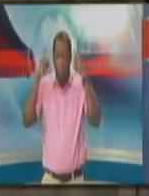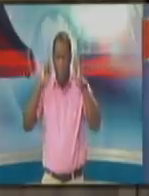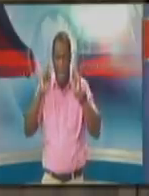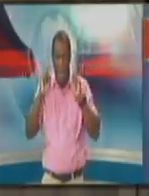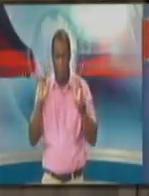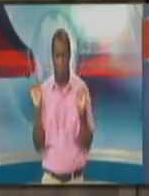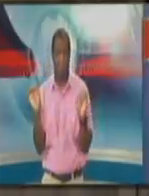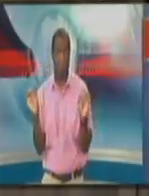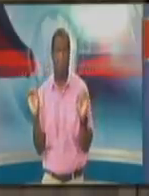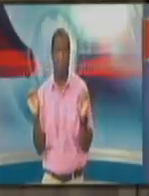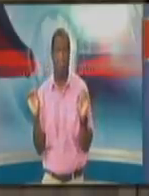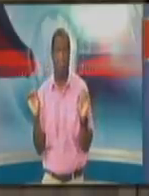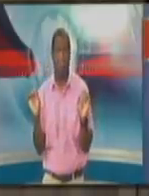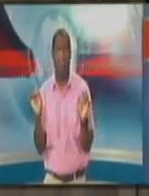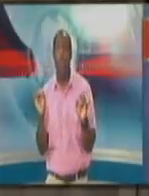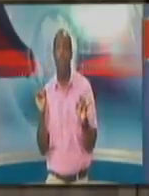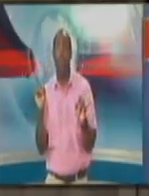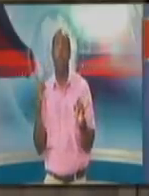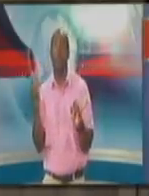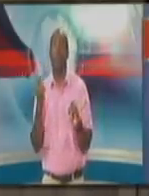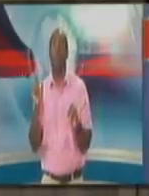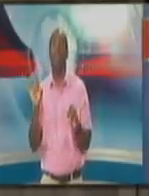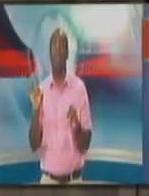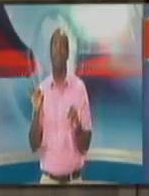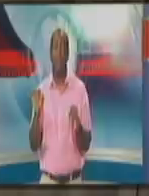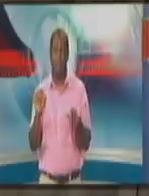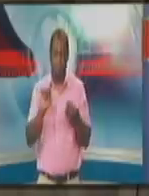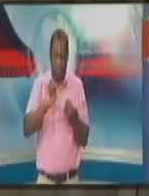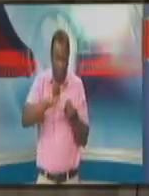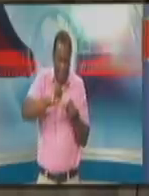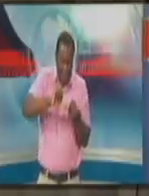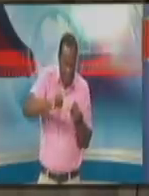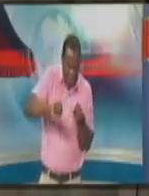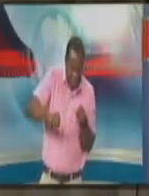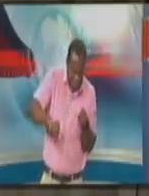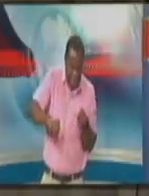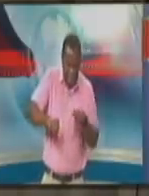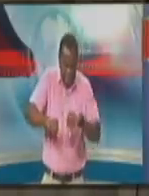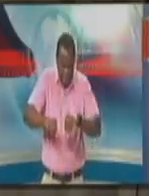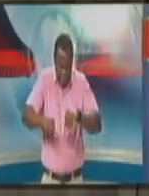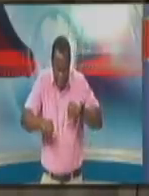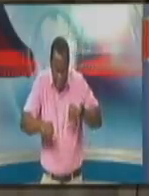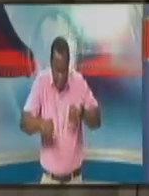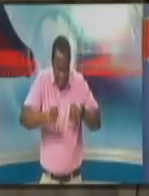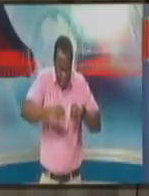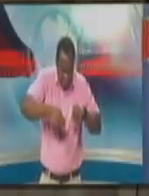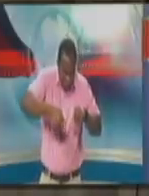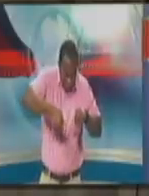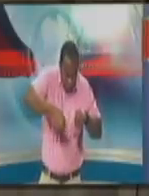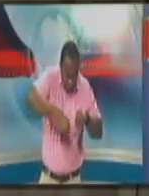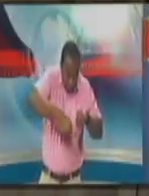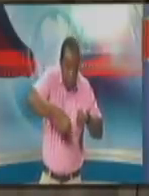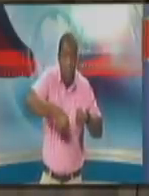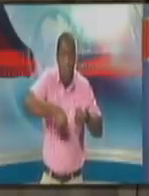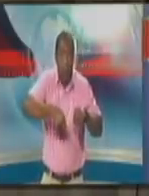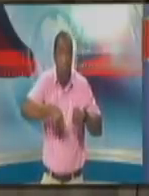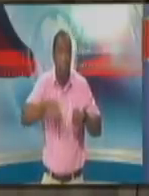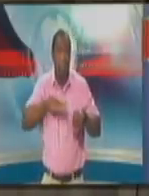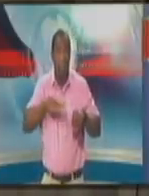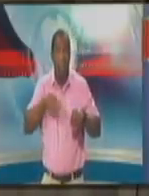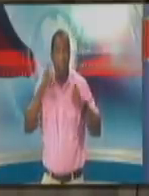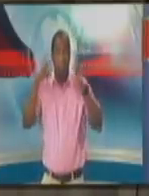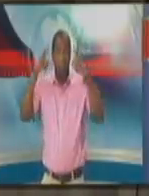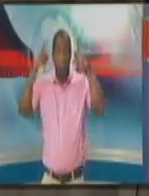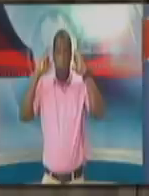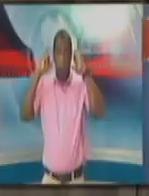some possibility of an infectious disease in a particular individual. Not everybody in a hospital needs to wear a mask all the time.